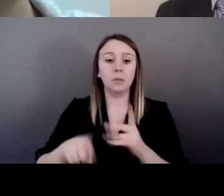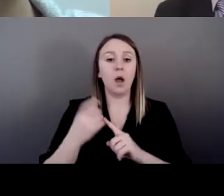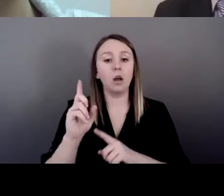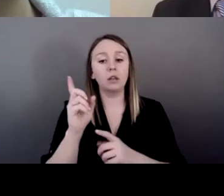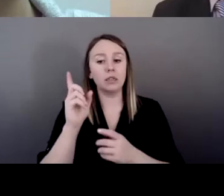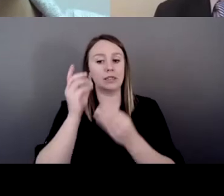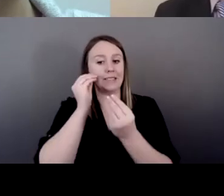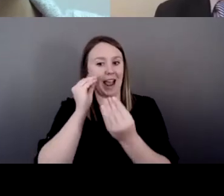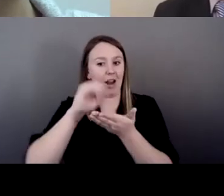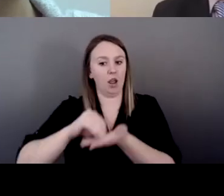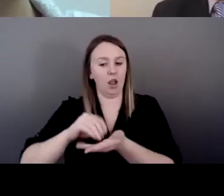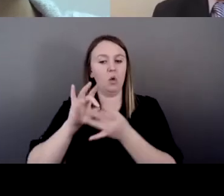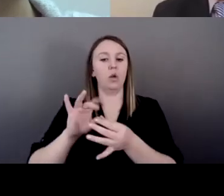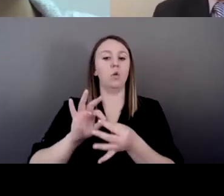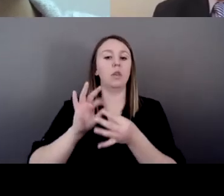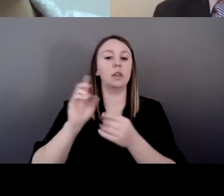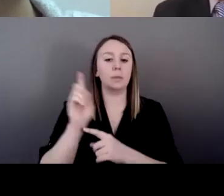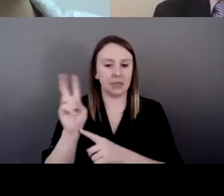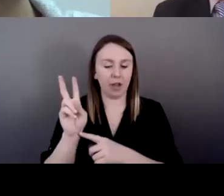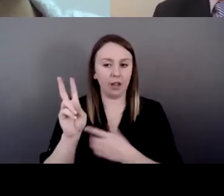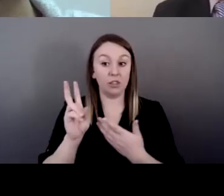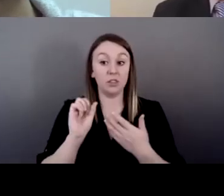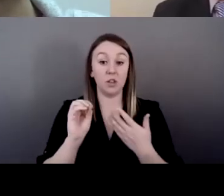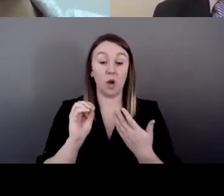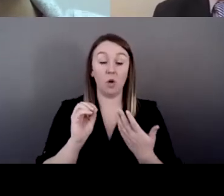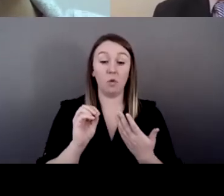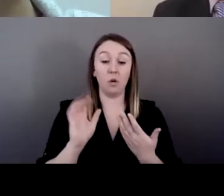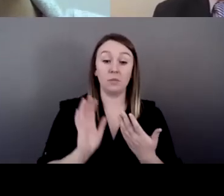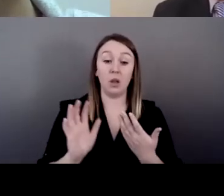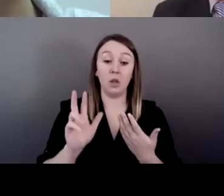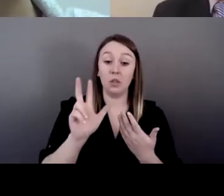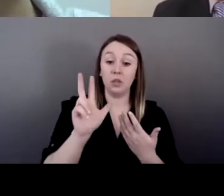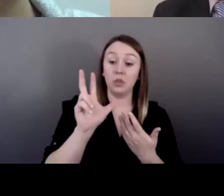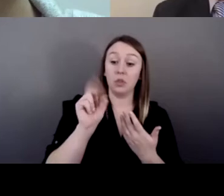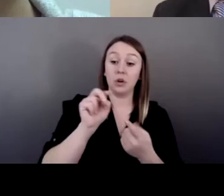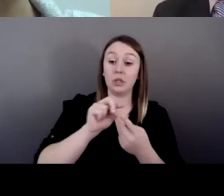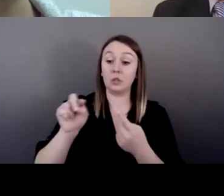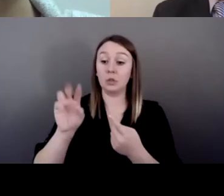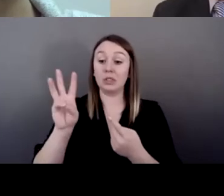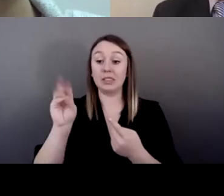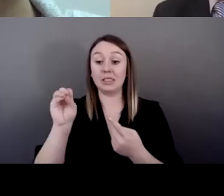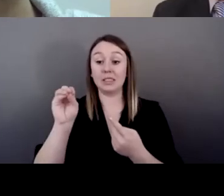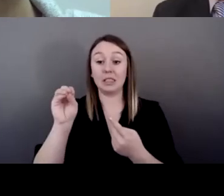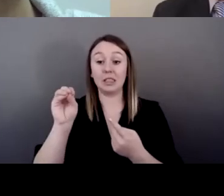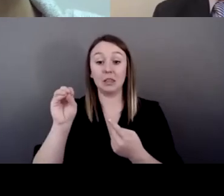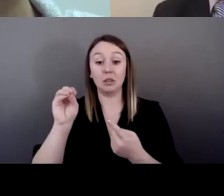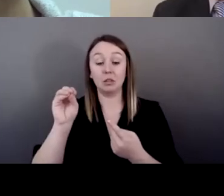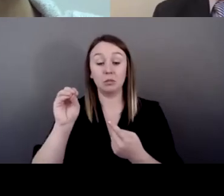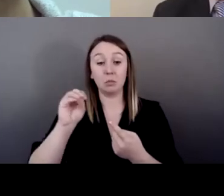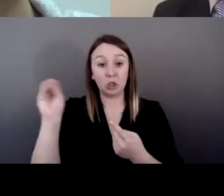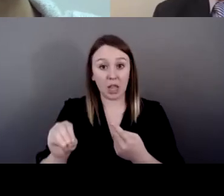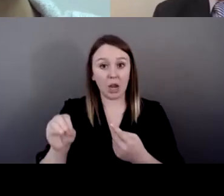what I do. Like, that's like 30 to 65% of people impacted by domestic violence. And